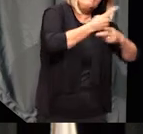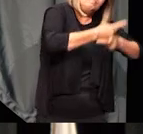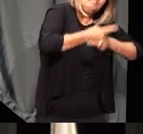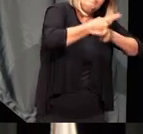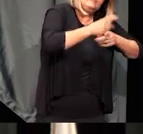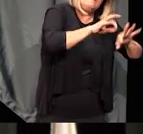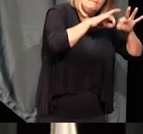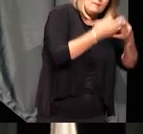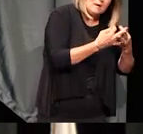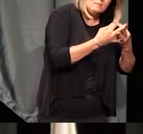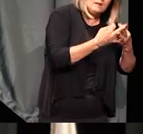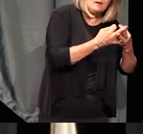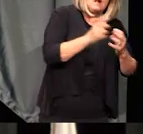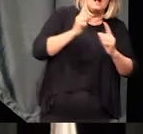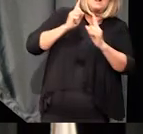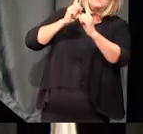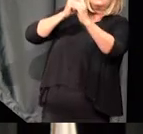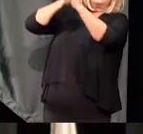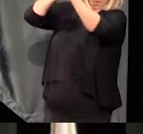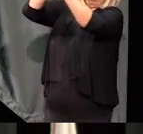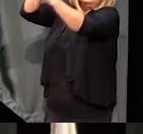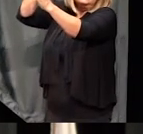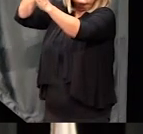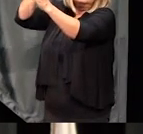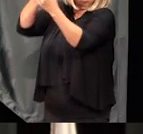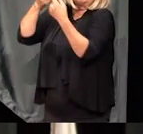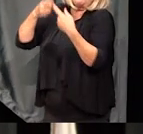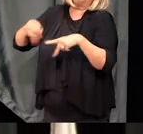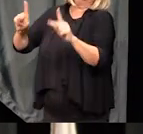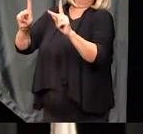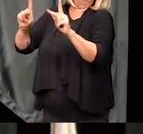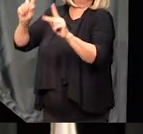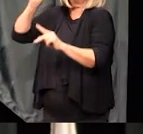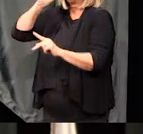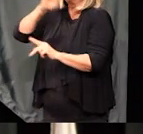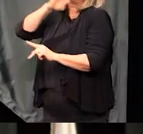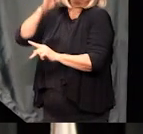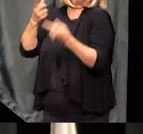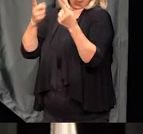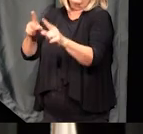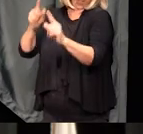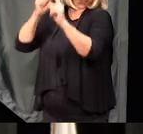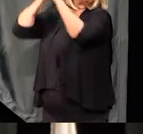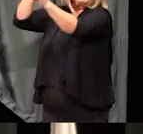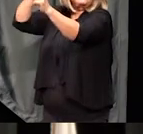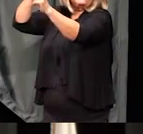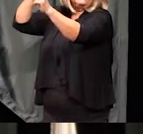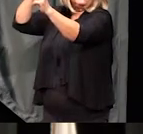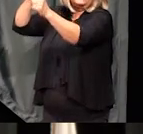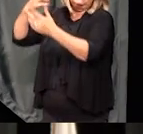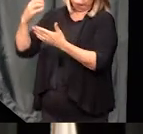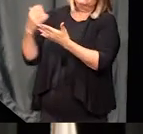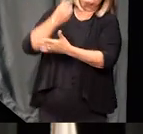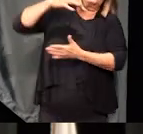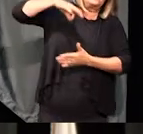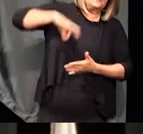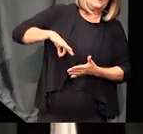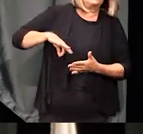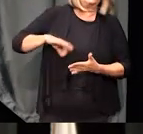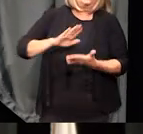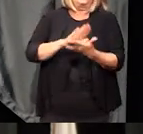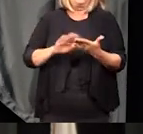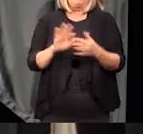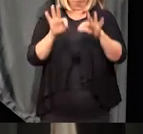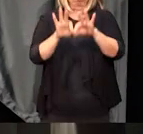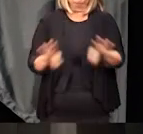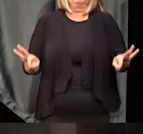her family while pursuing the opportunity she had once thought not possible, to earn a college